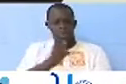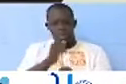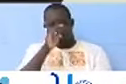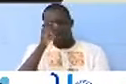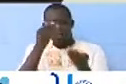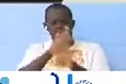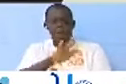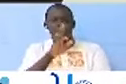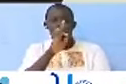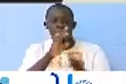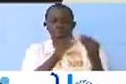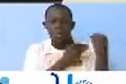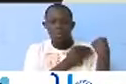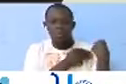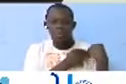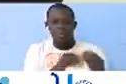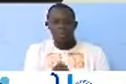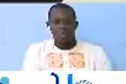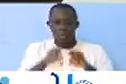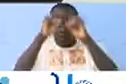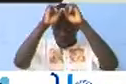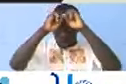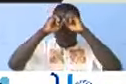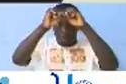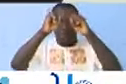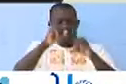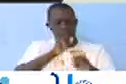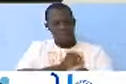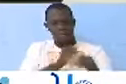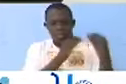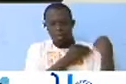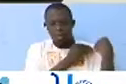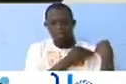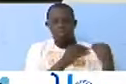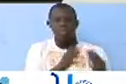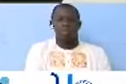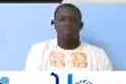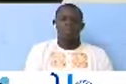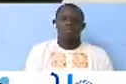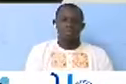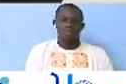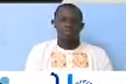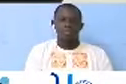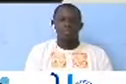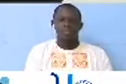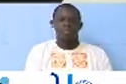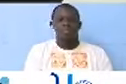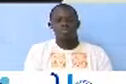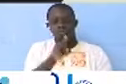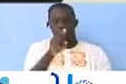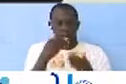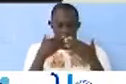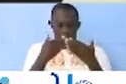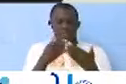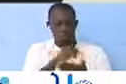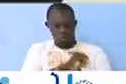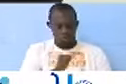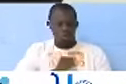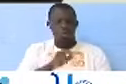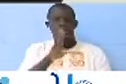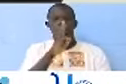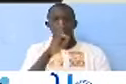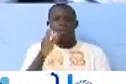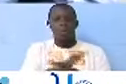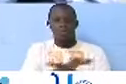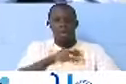sababola government nango it's the government mazakundala is the government you told us that he had been arrested and